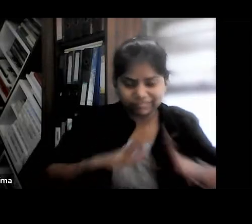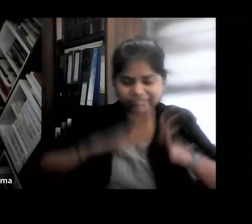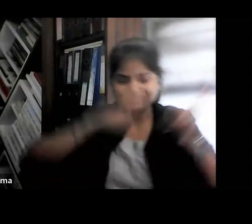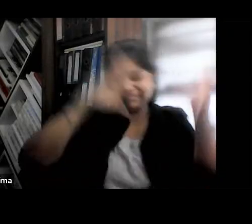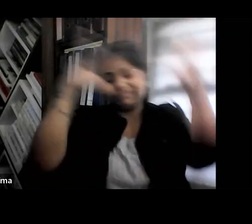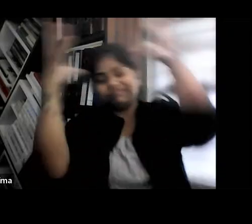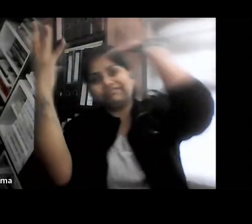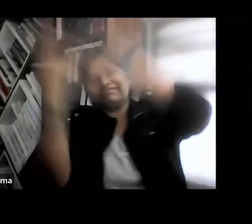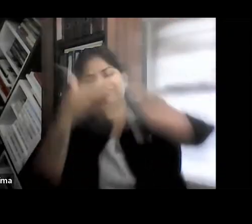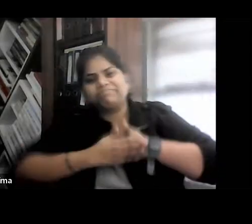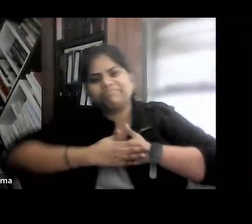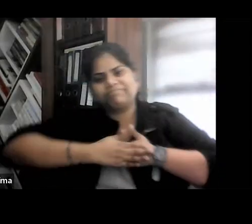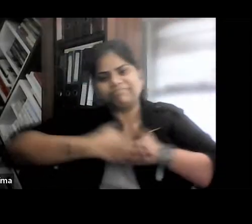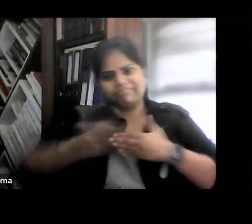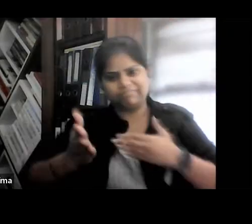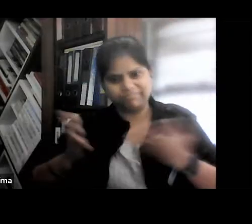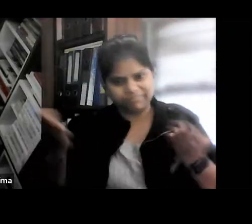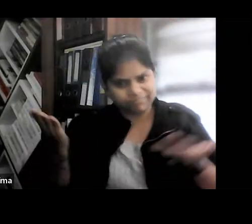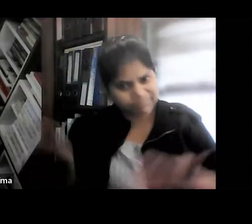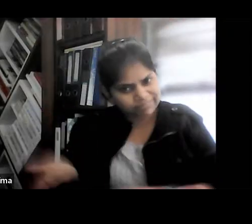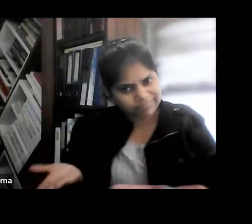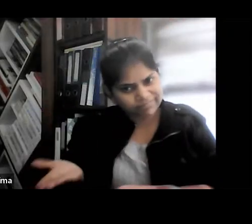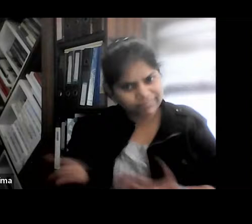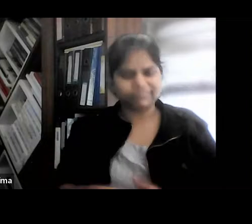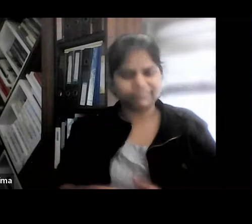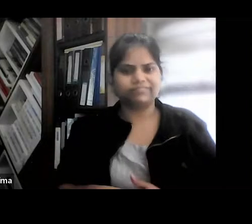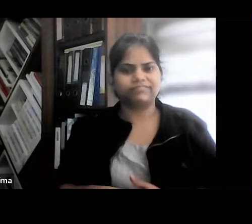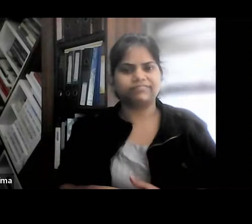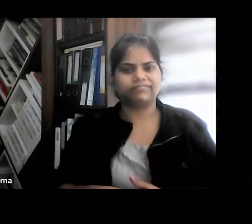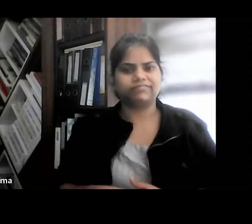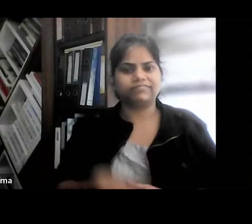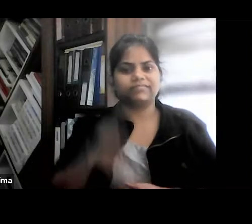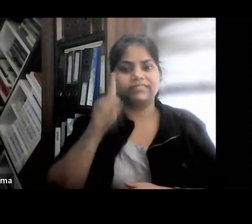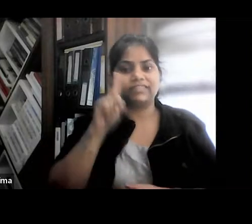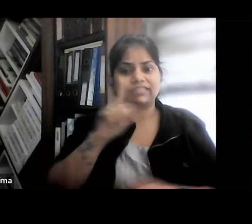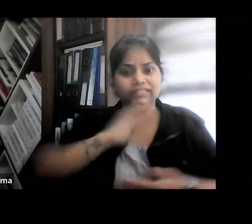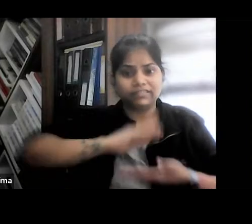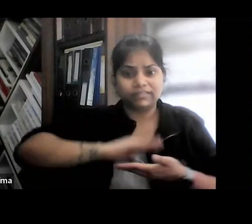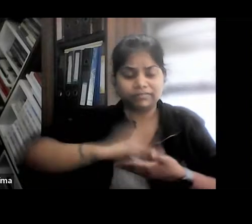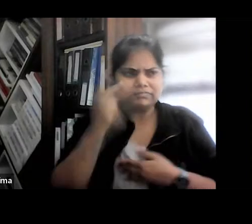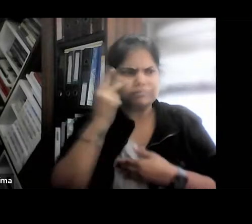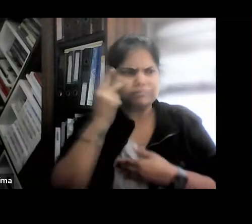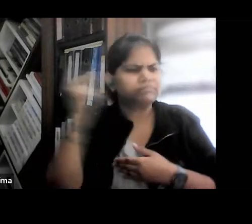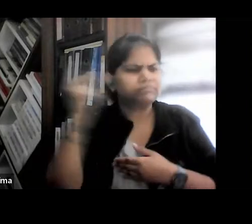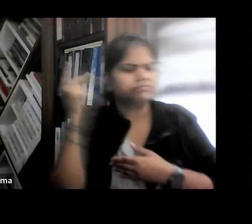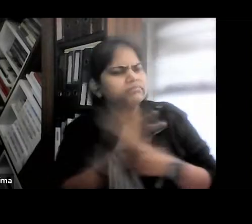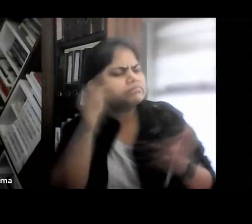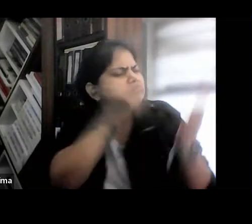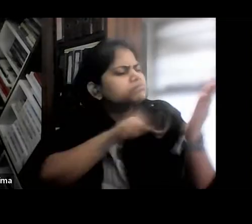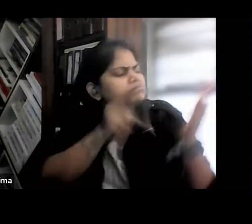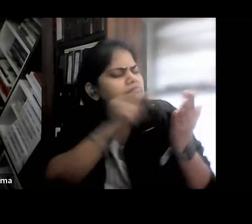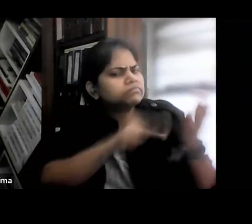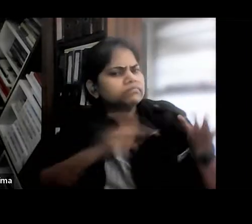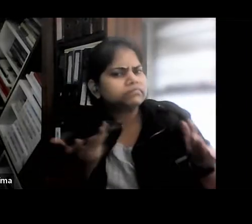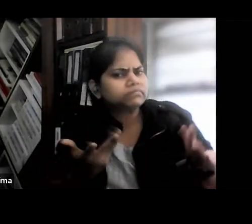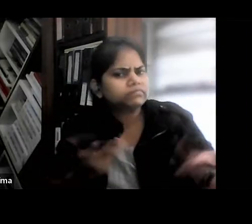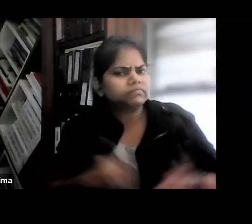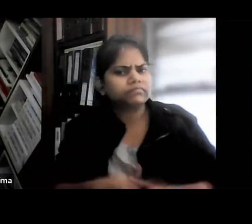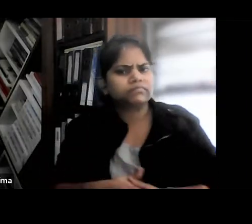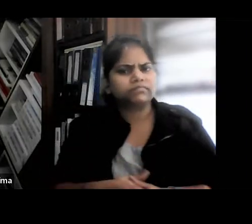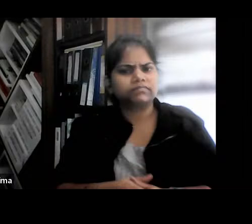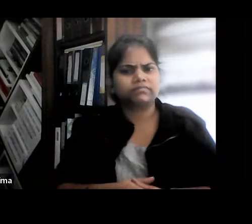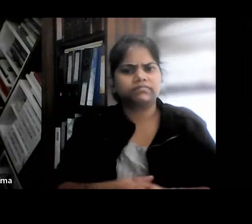me." The first excerpt that I just read out registers Vasishta's